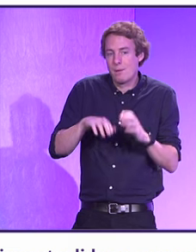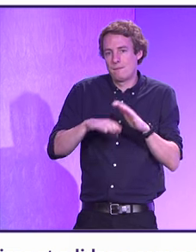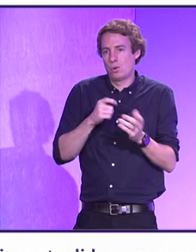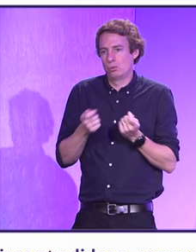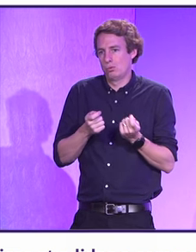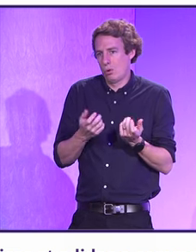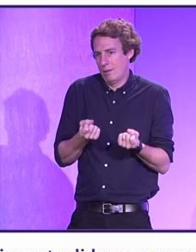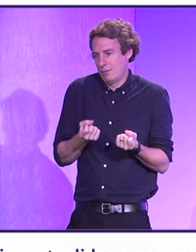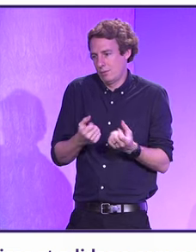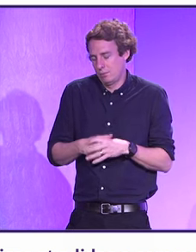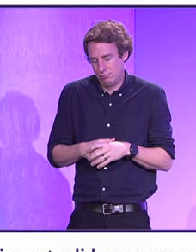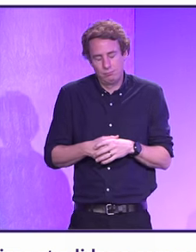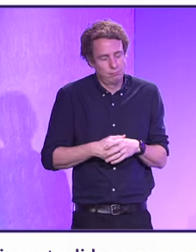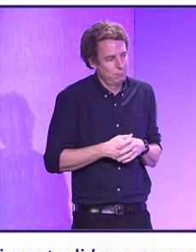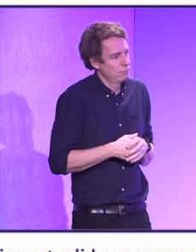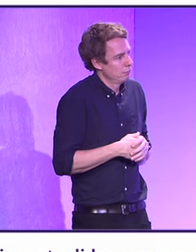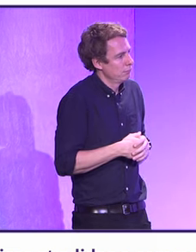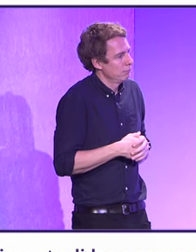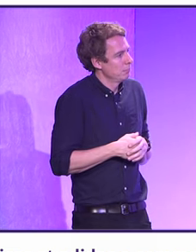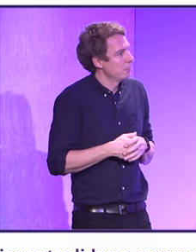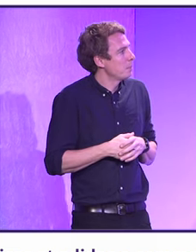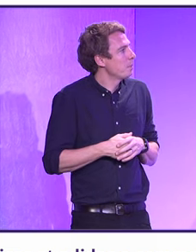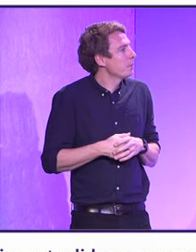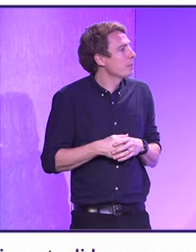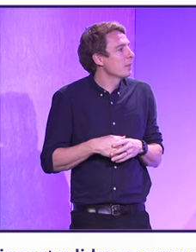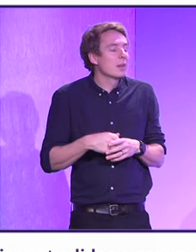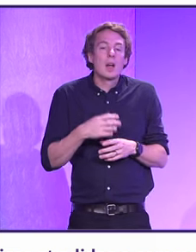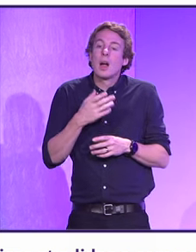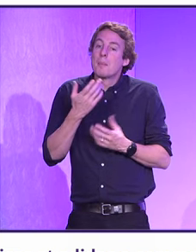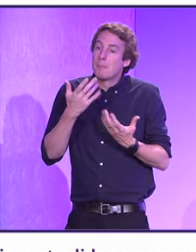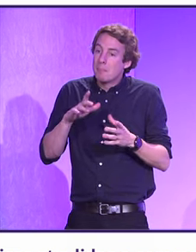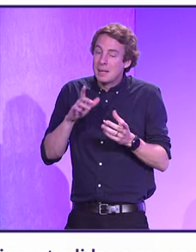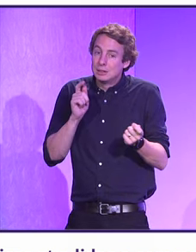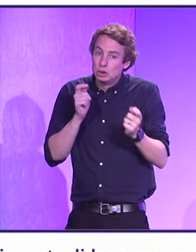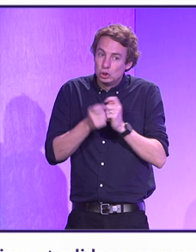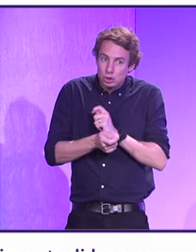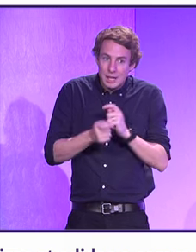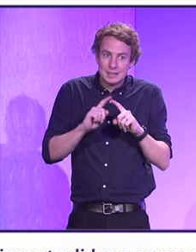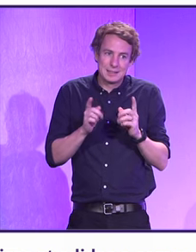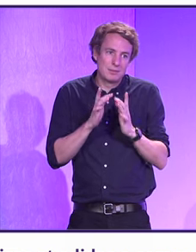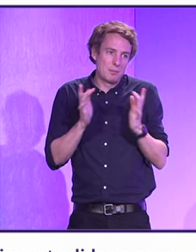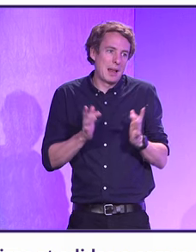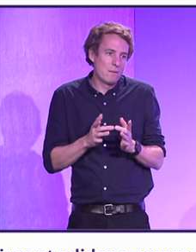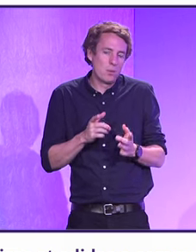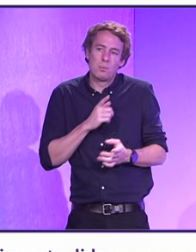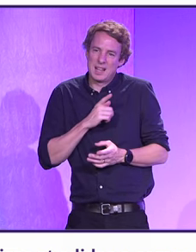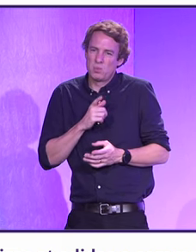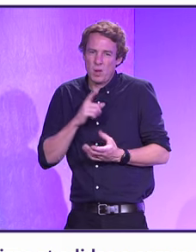control. These are the reasons mostly why we did the change, what we moved to a different